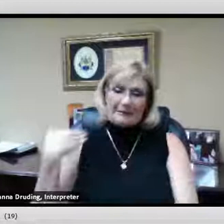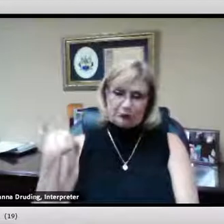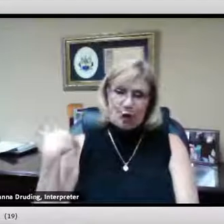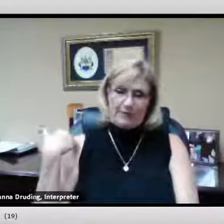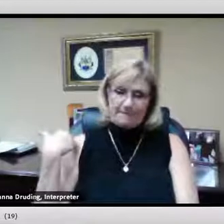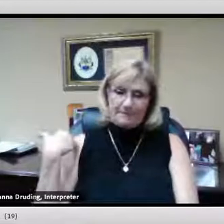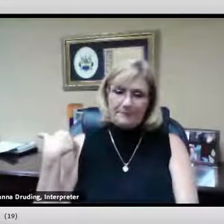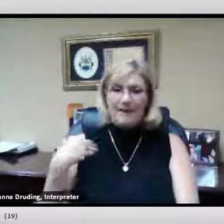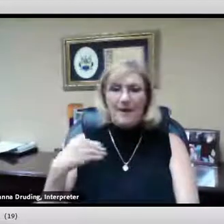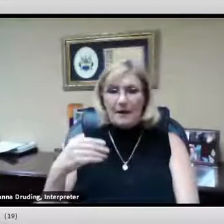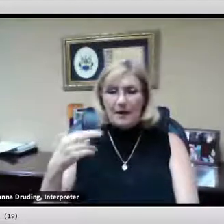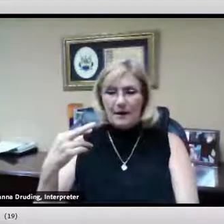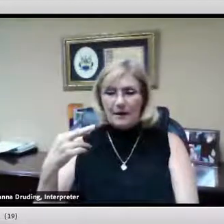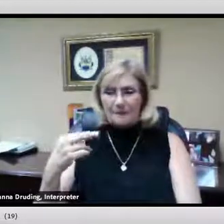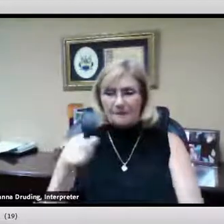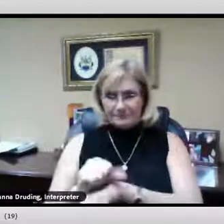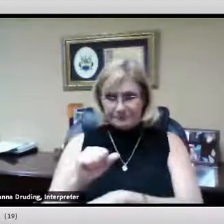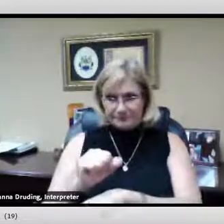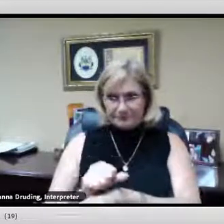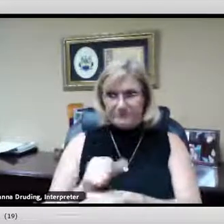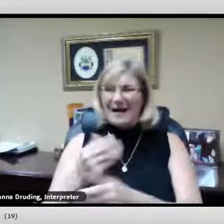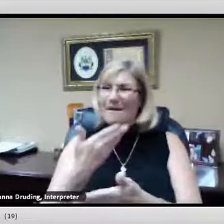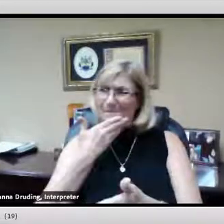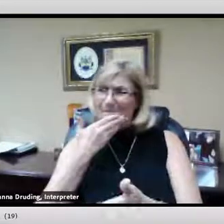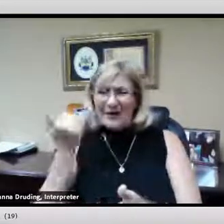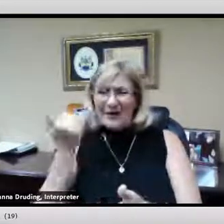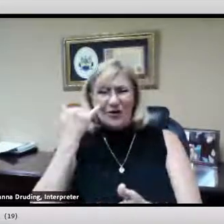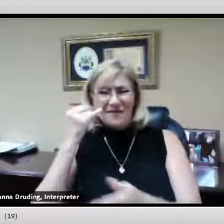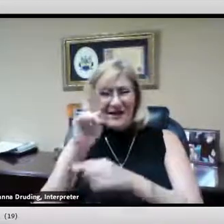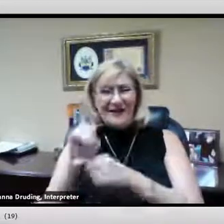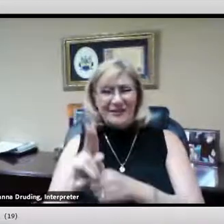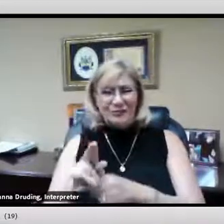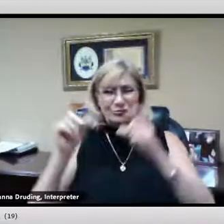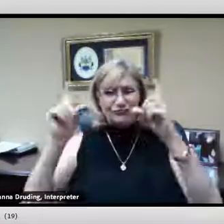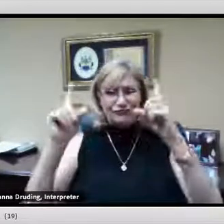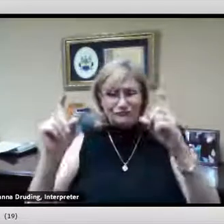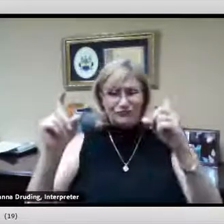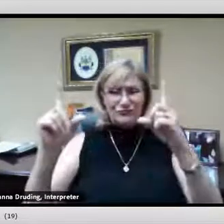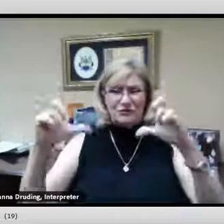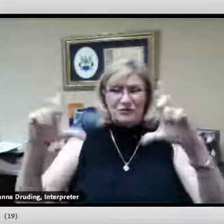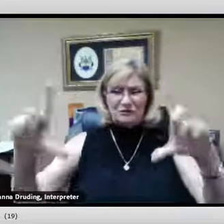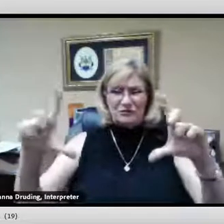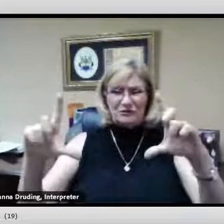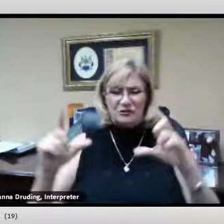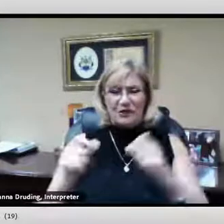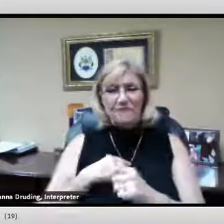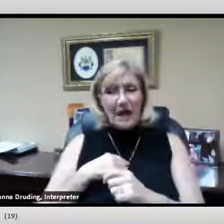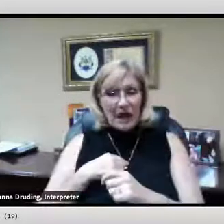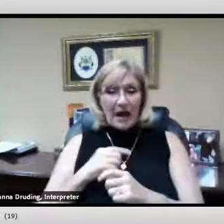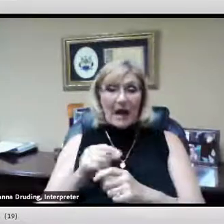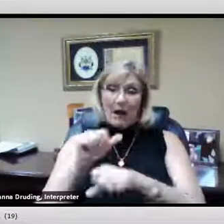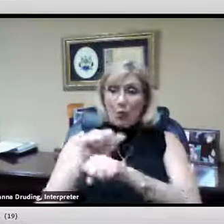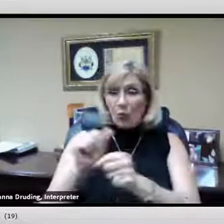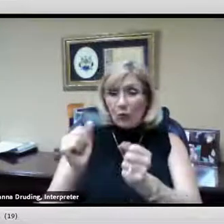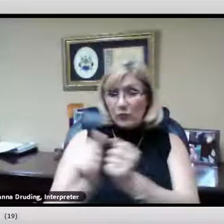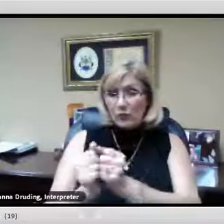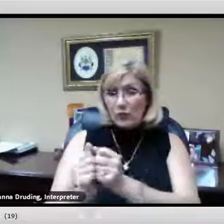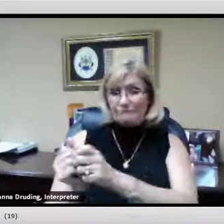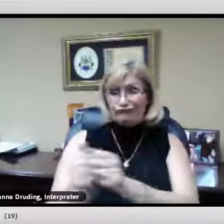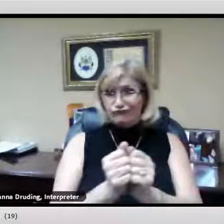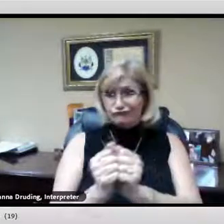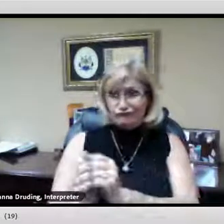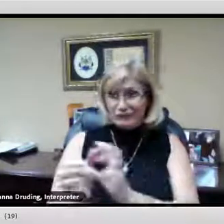that documentation. It probably would be better if I used screenshots in that documentation. I act as a liaison between the library